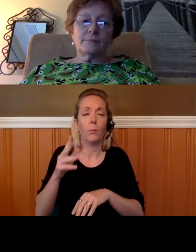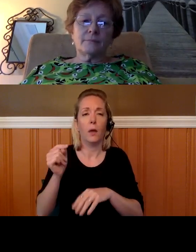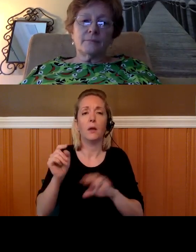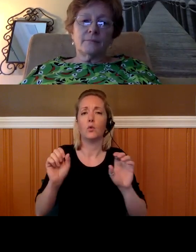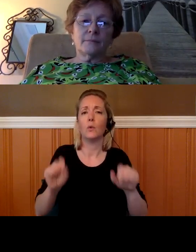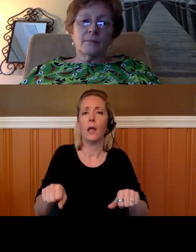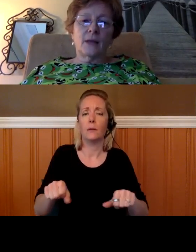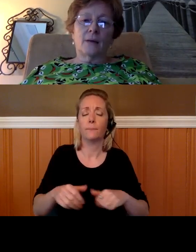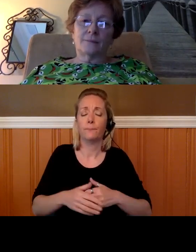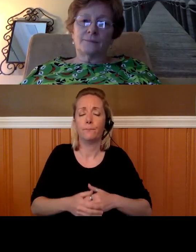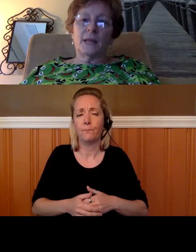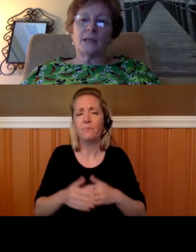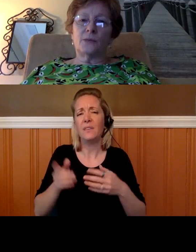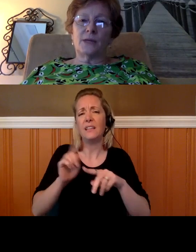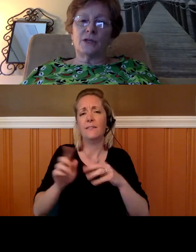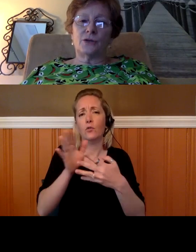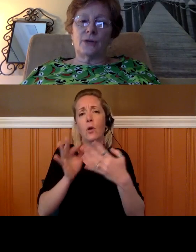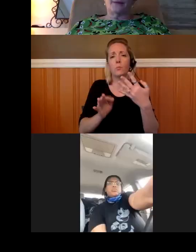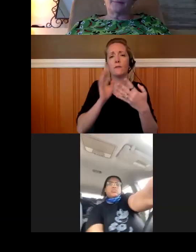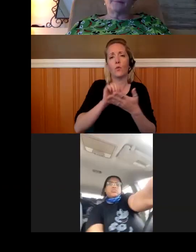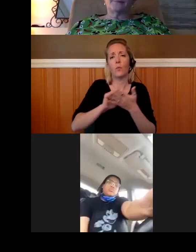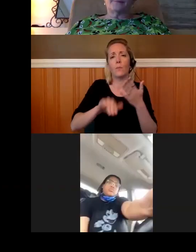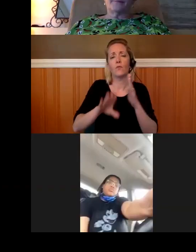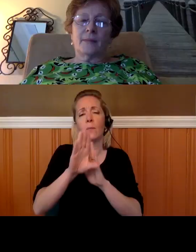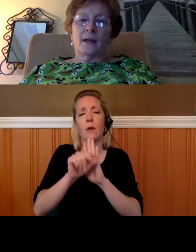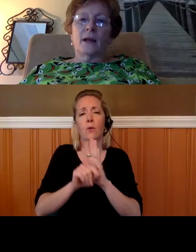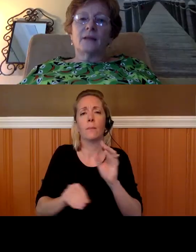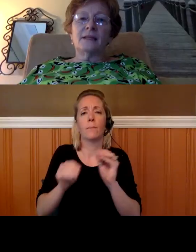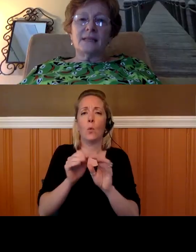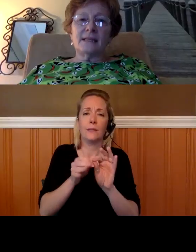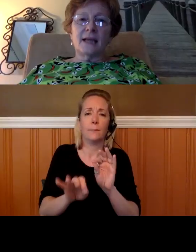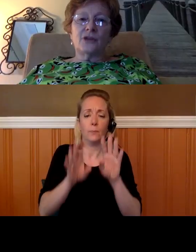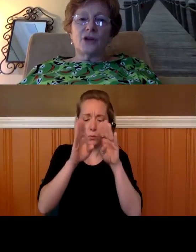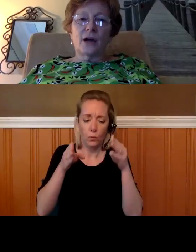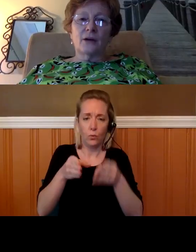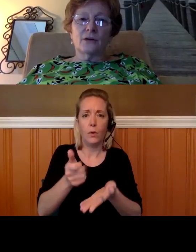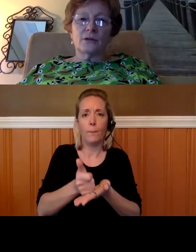yeah, lots of ways to do that. This is a child's